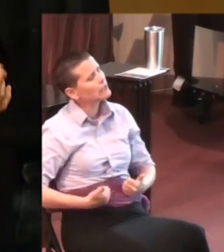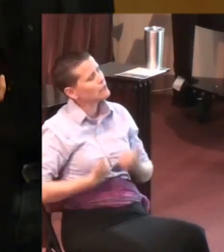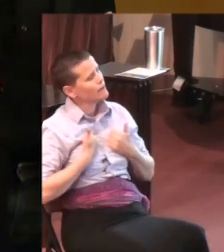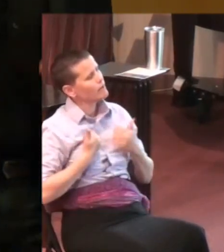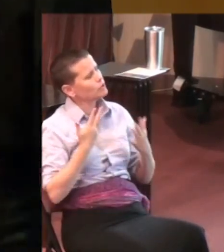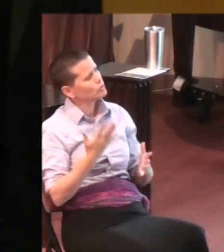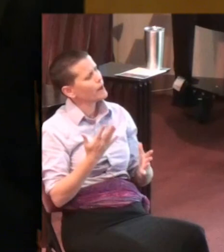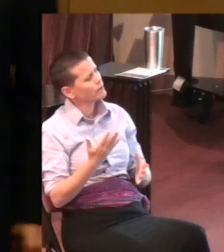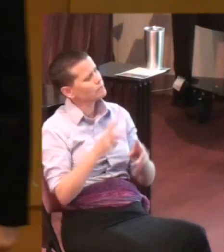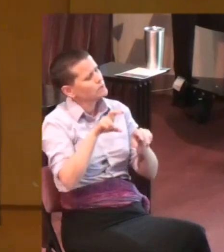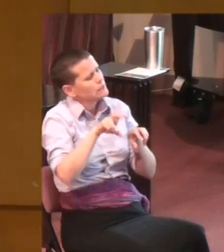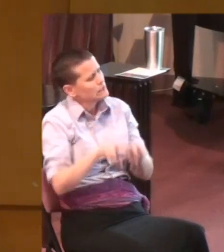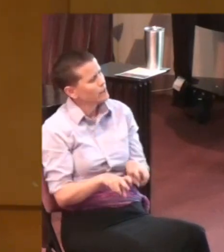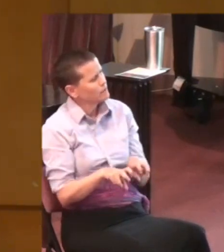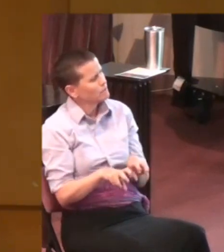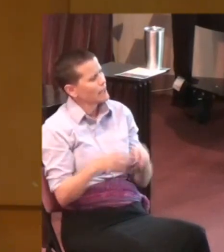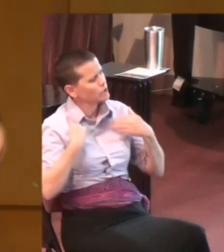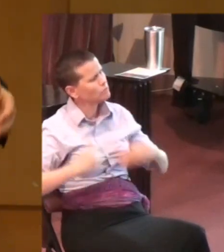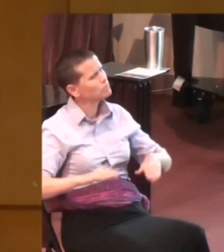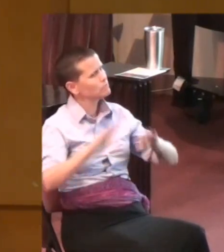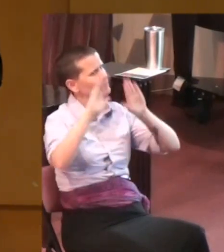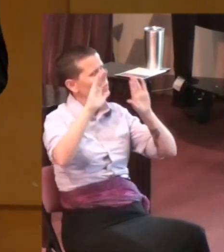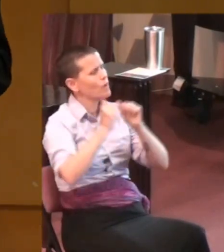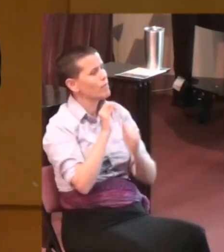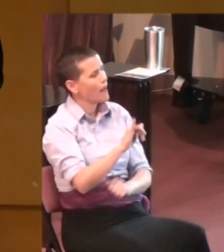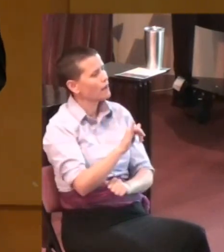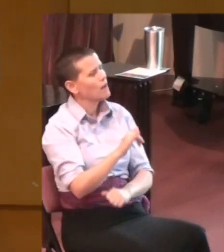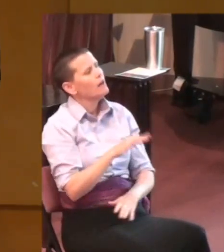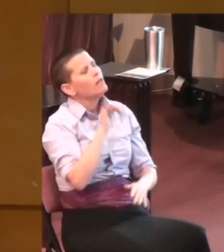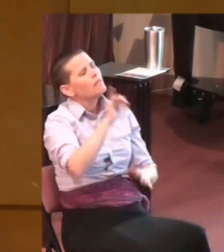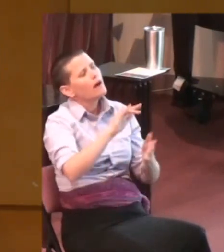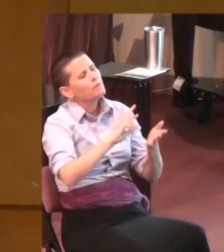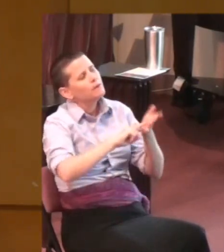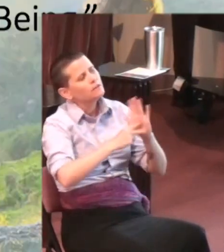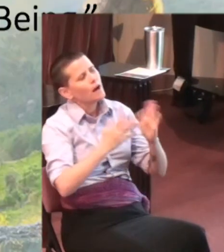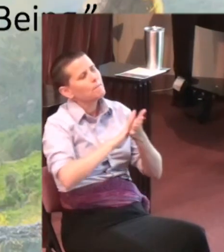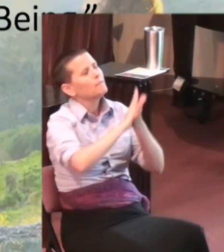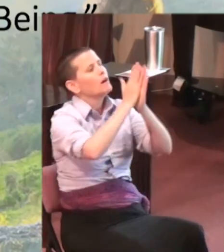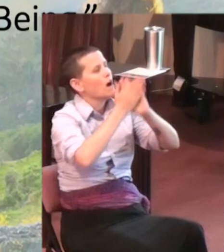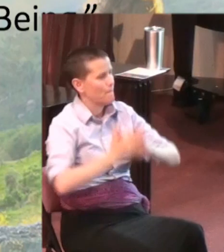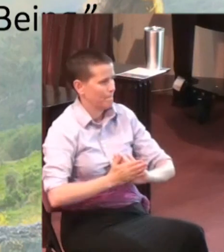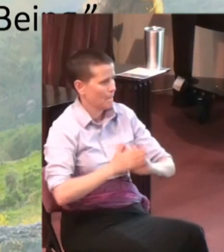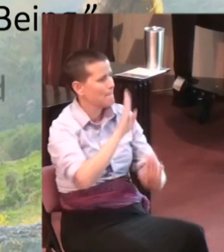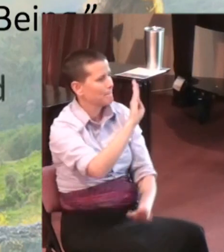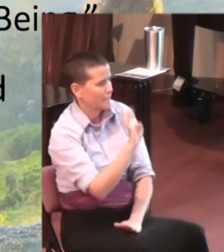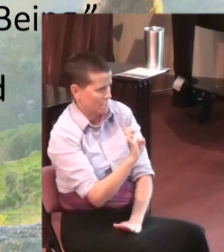surrender to that. It's to take our third step and surrender to the God of our understanding. And the third